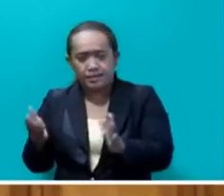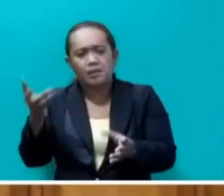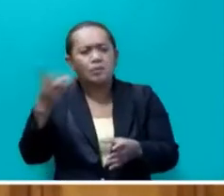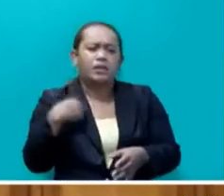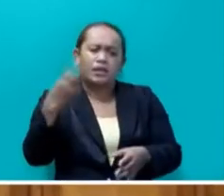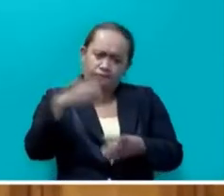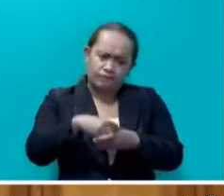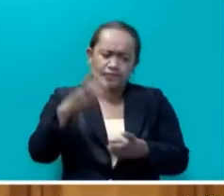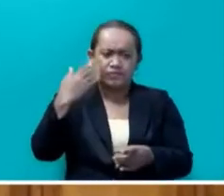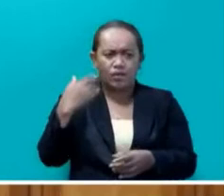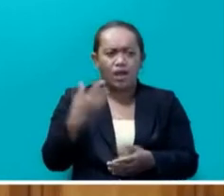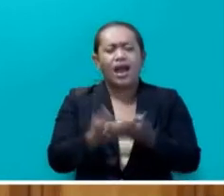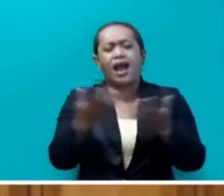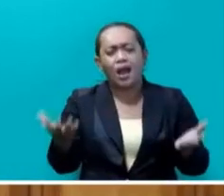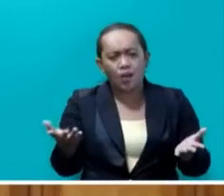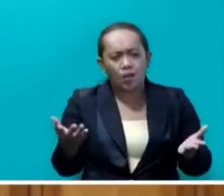people